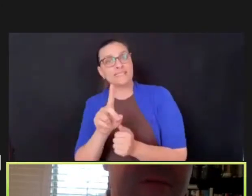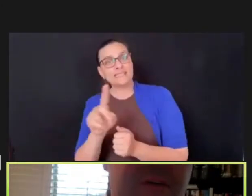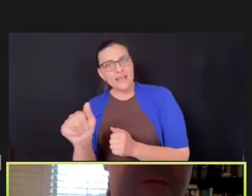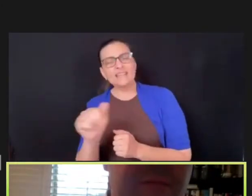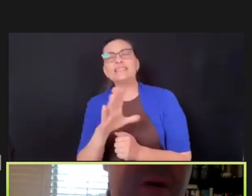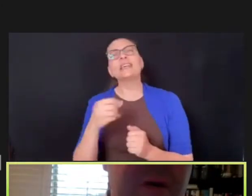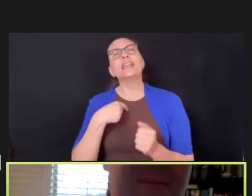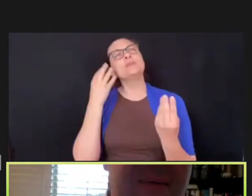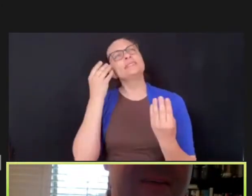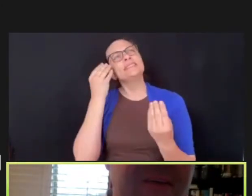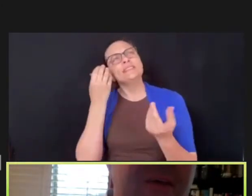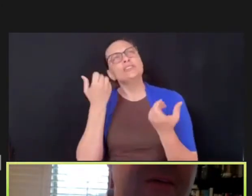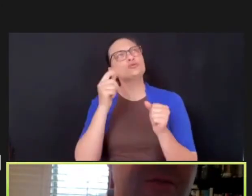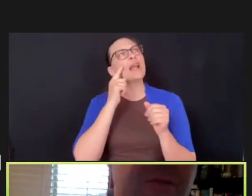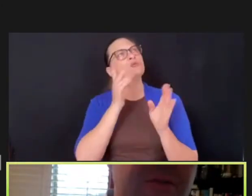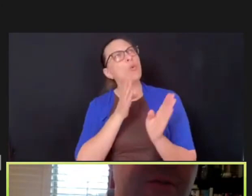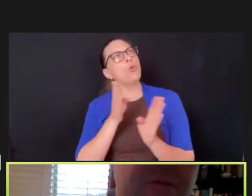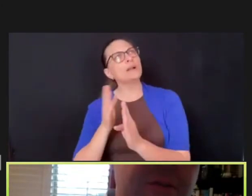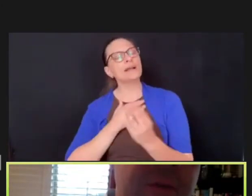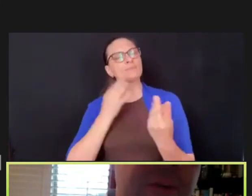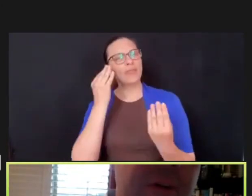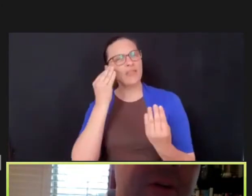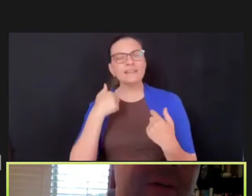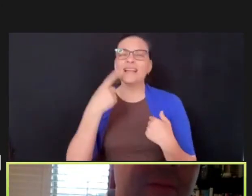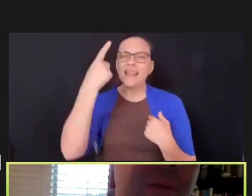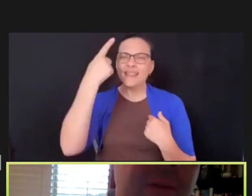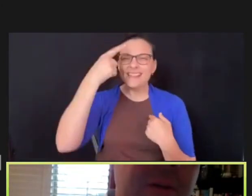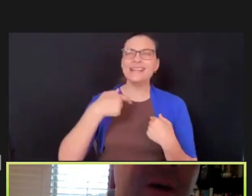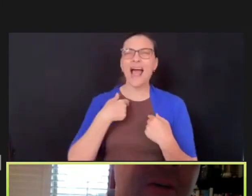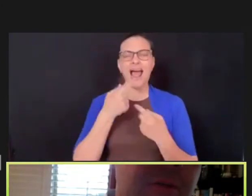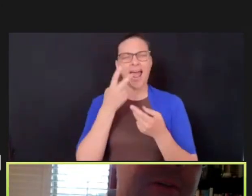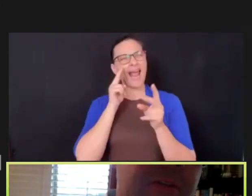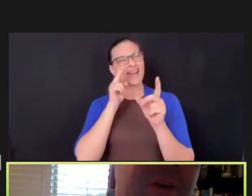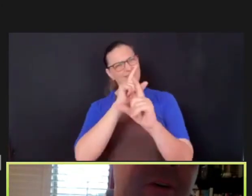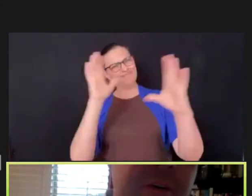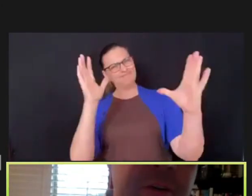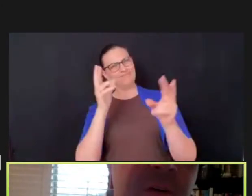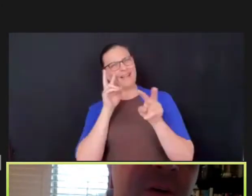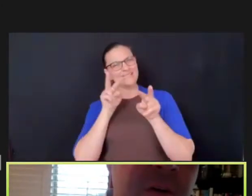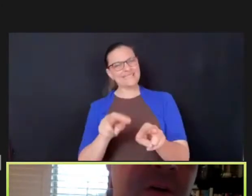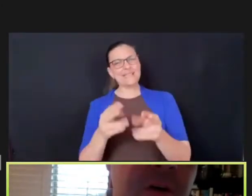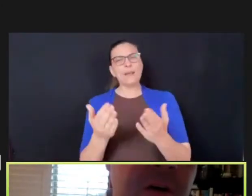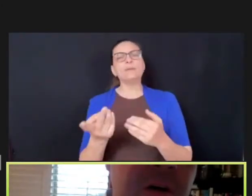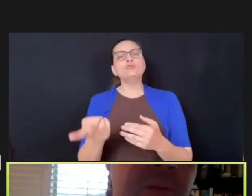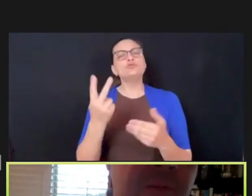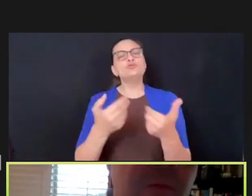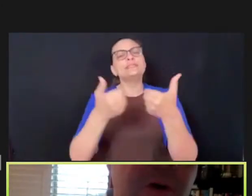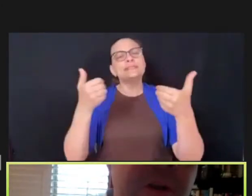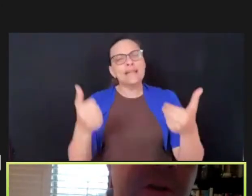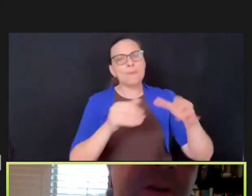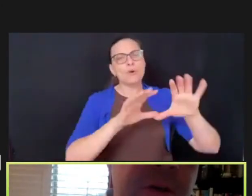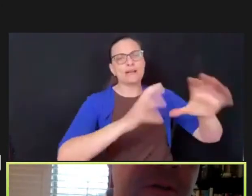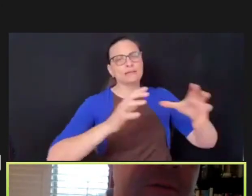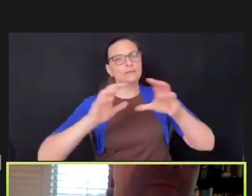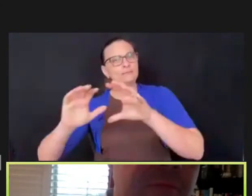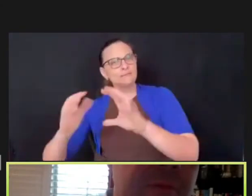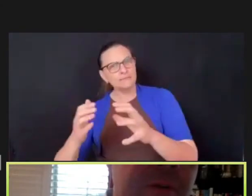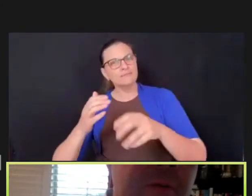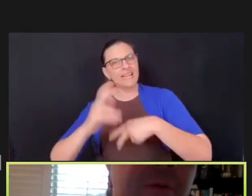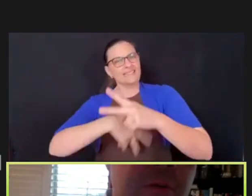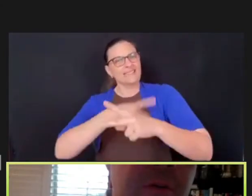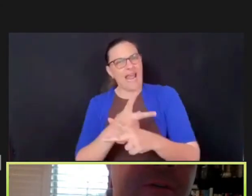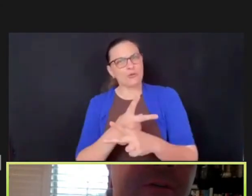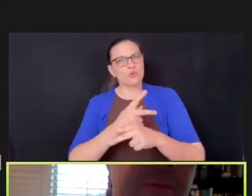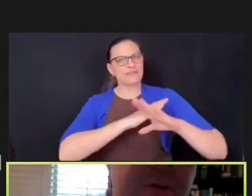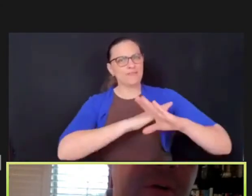think I see sort of two separate maybe categories of barriers. One is kind of just what